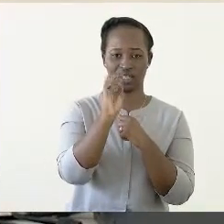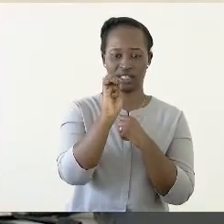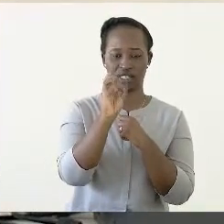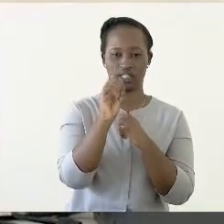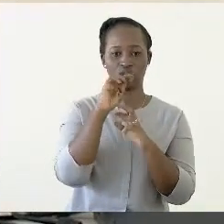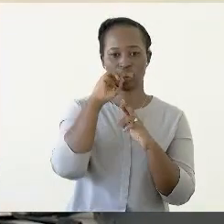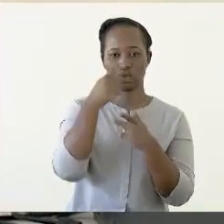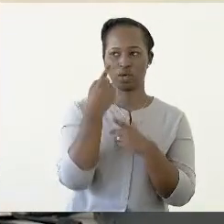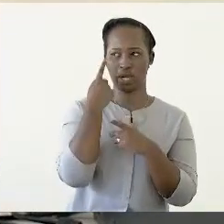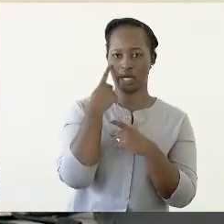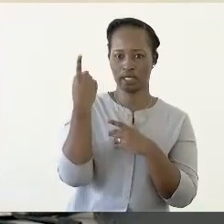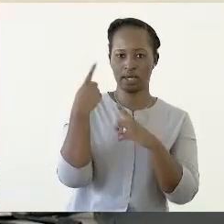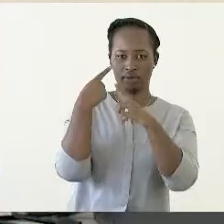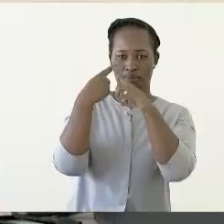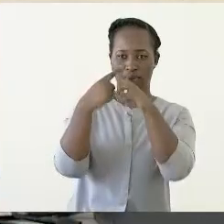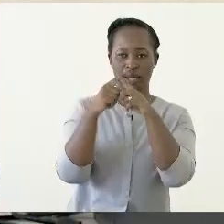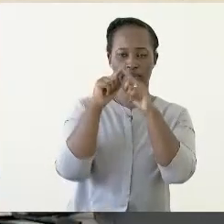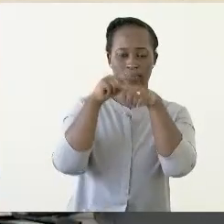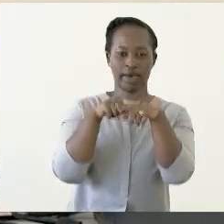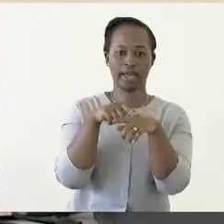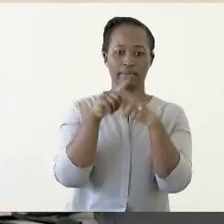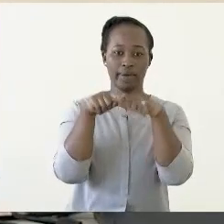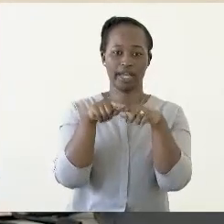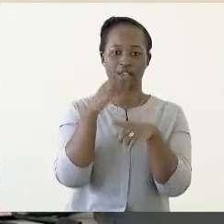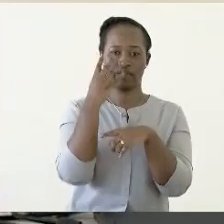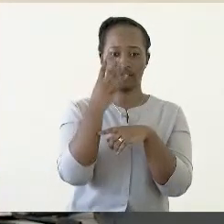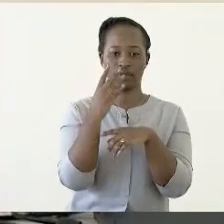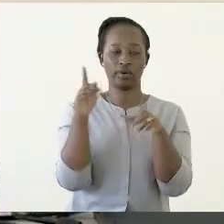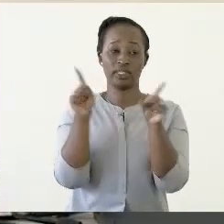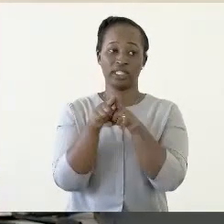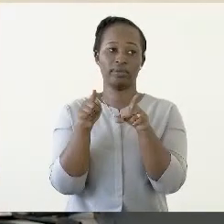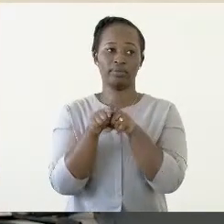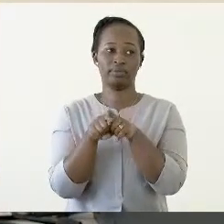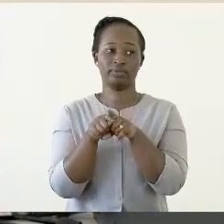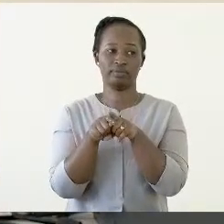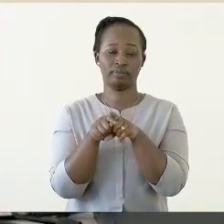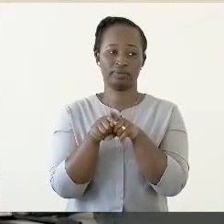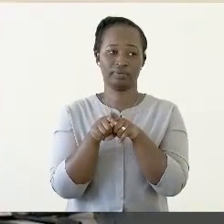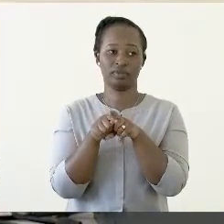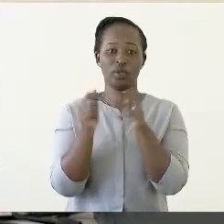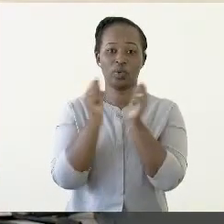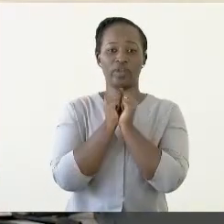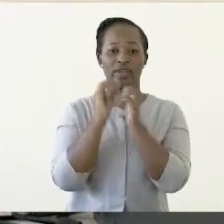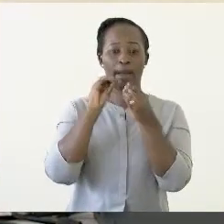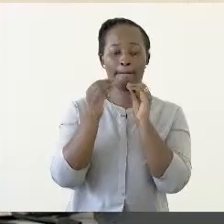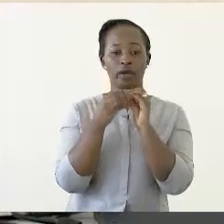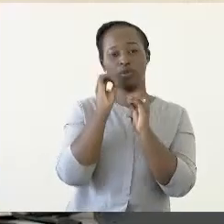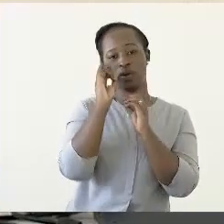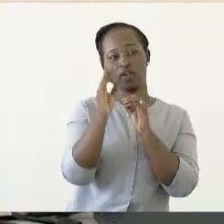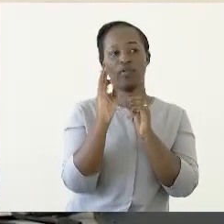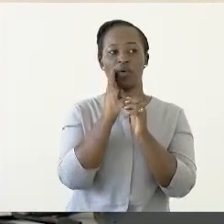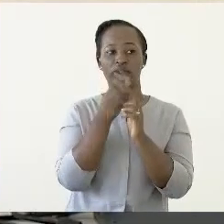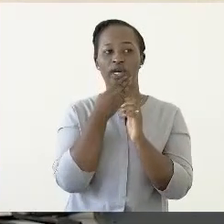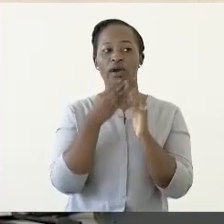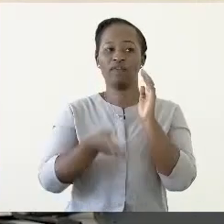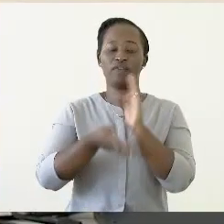here we have multiplied by 4. So even with the amount of water, you can immediately